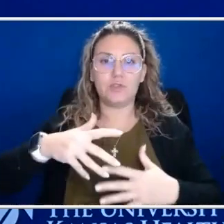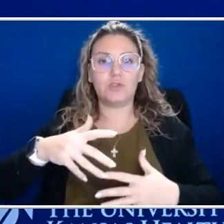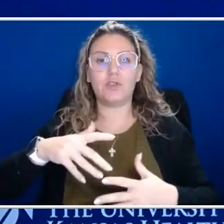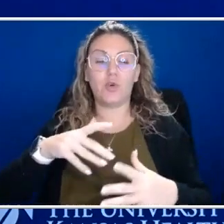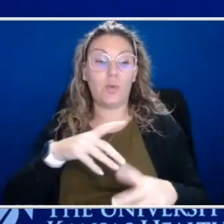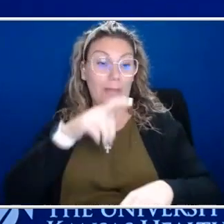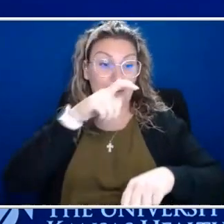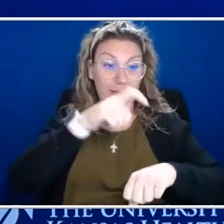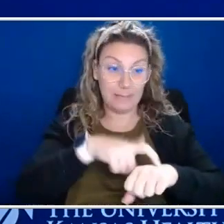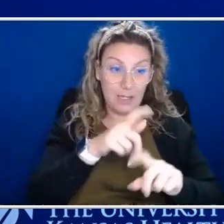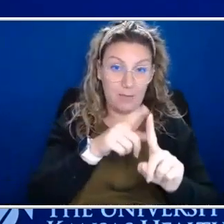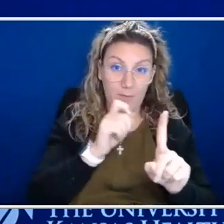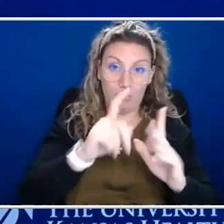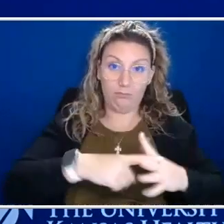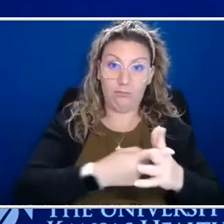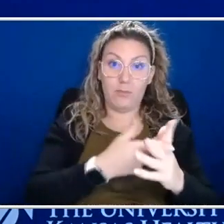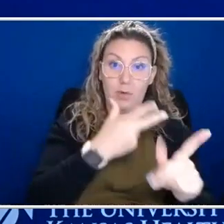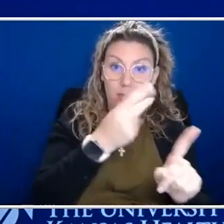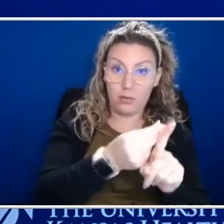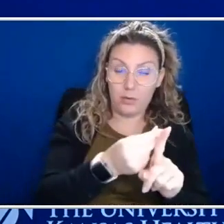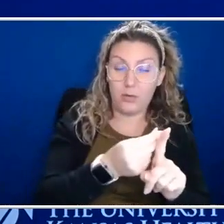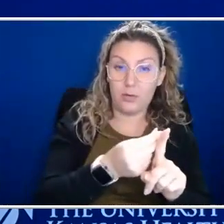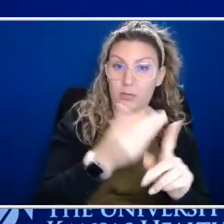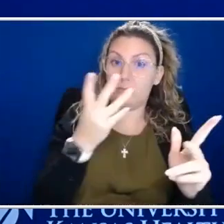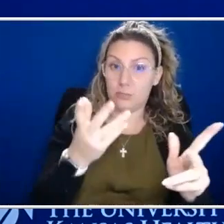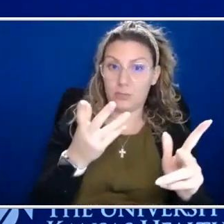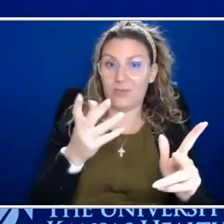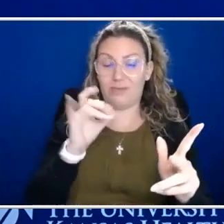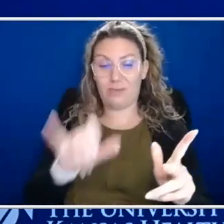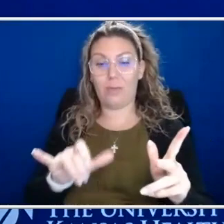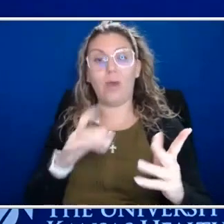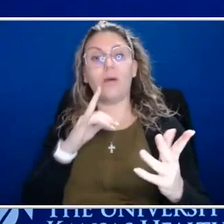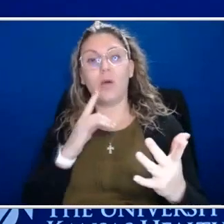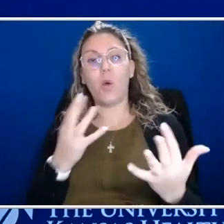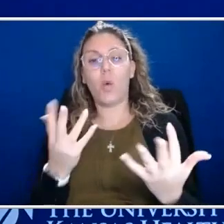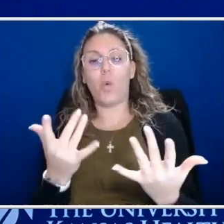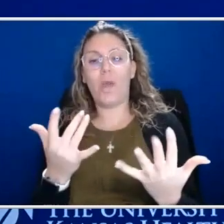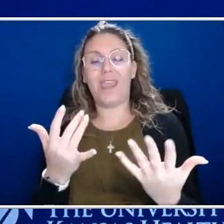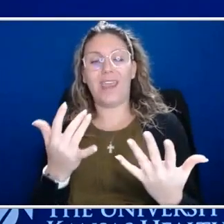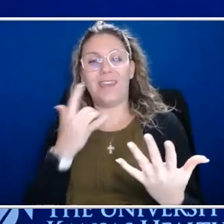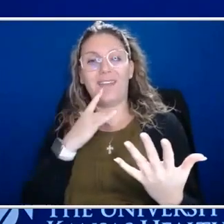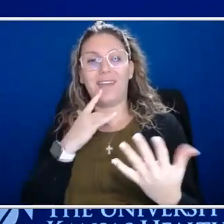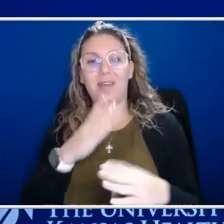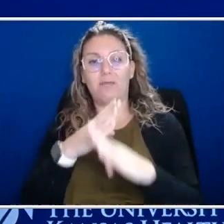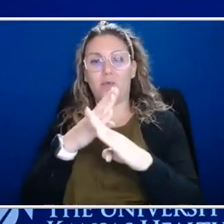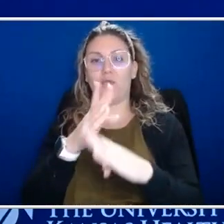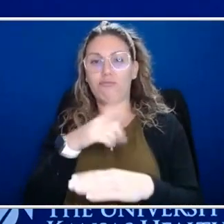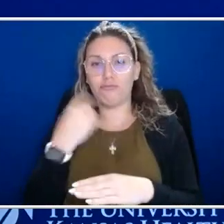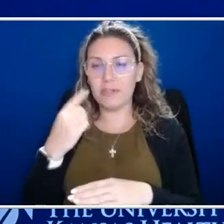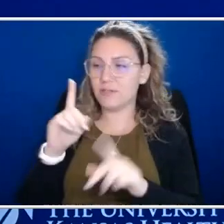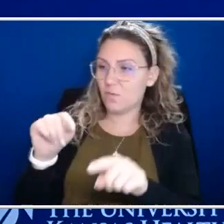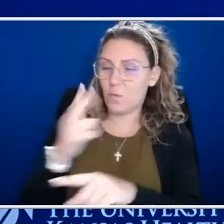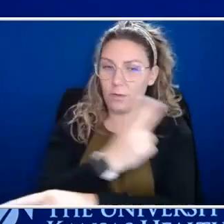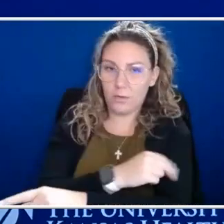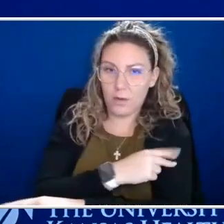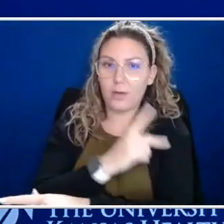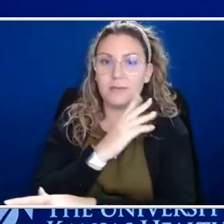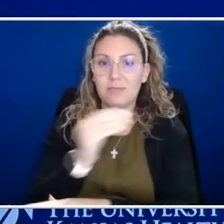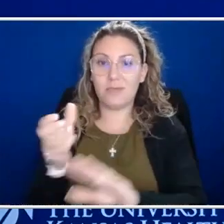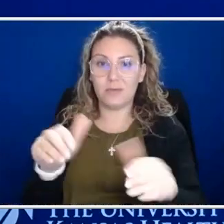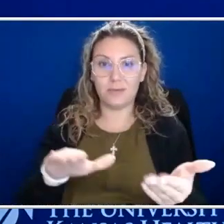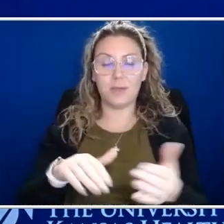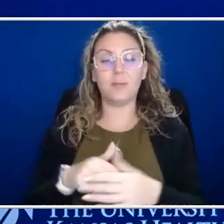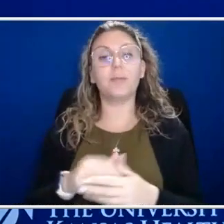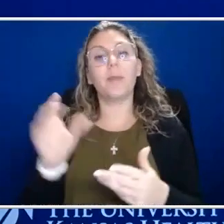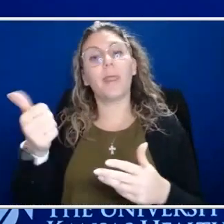initial doses and that booster. So you have that waning immunity, so you're at risk of going to the hospital and death at that point in time. The other issue